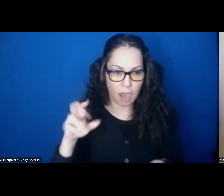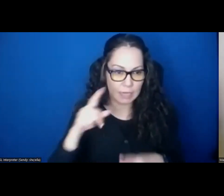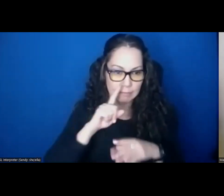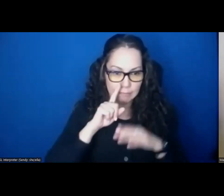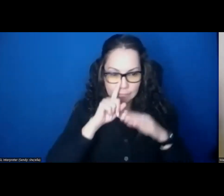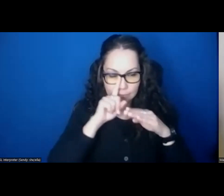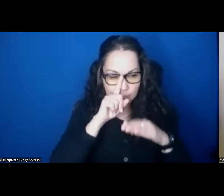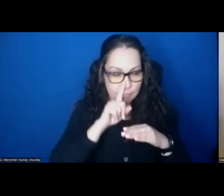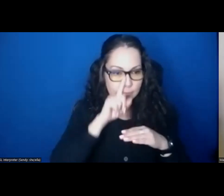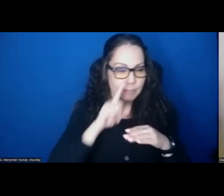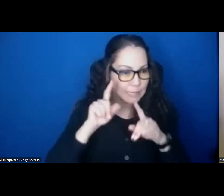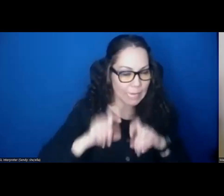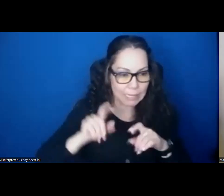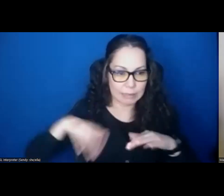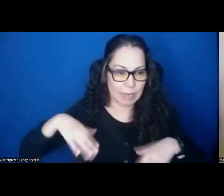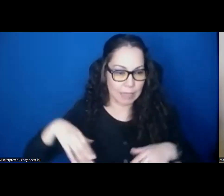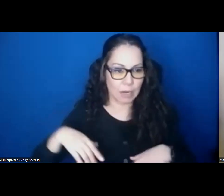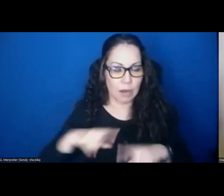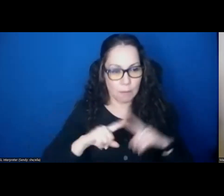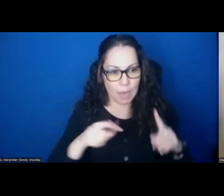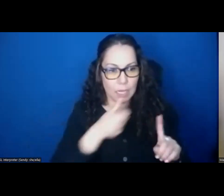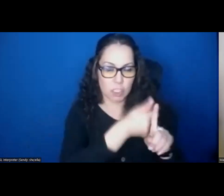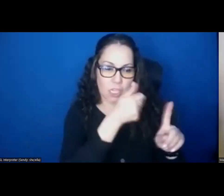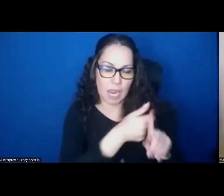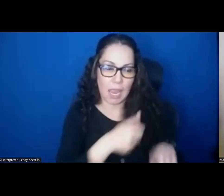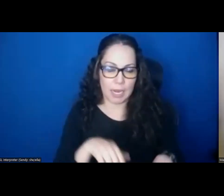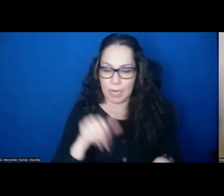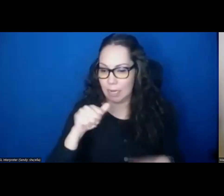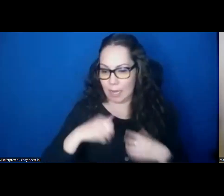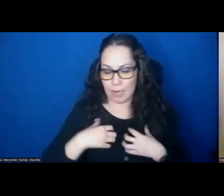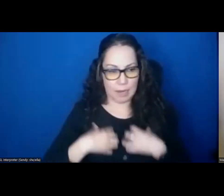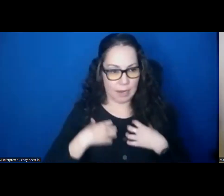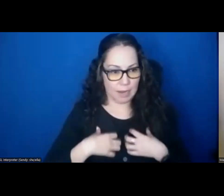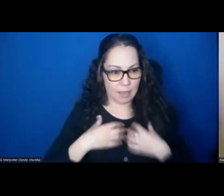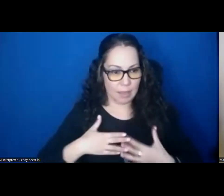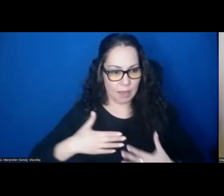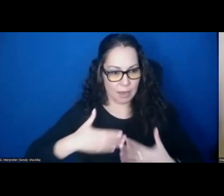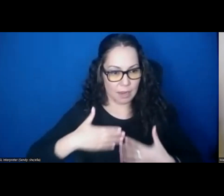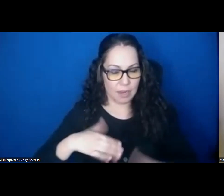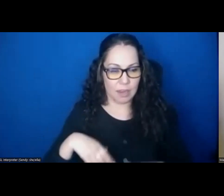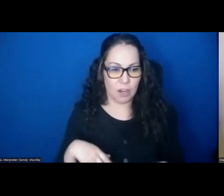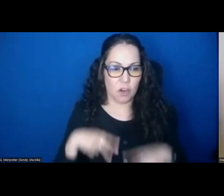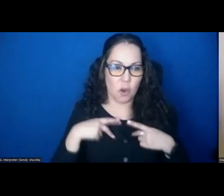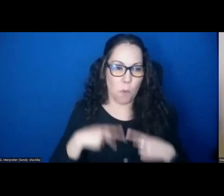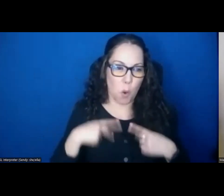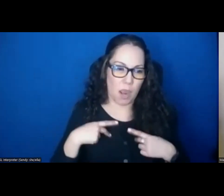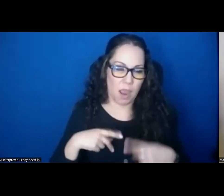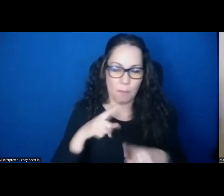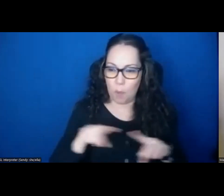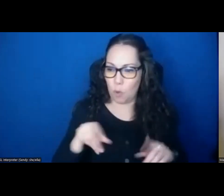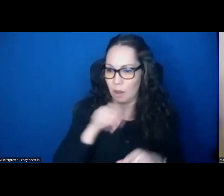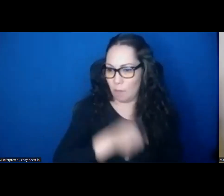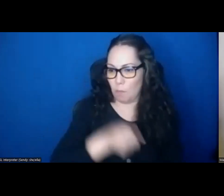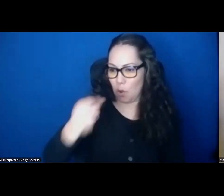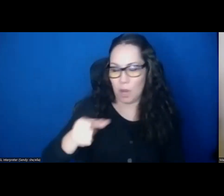out COVID yet. She had aspiration pneumonia. But we were in the COVID unit. All told,